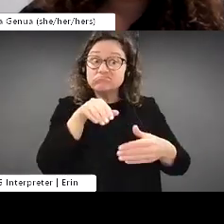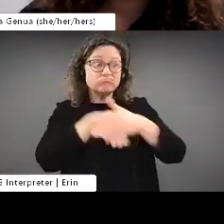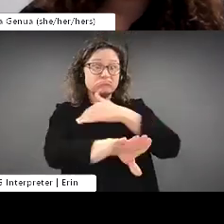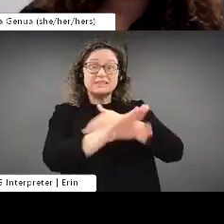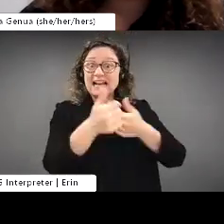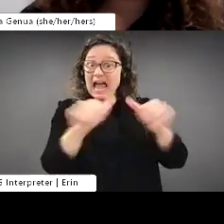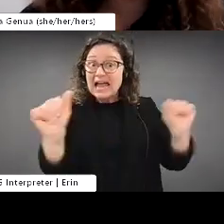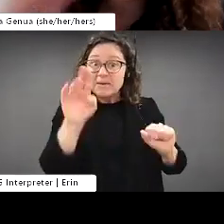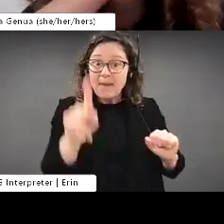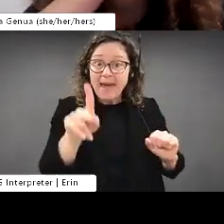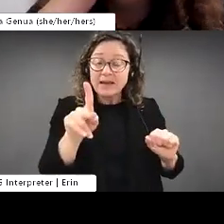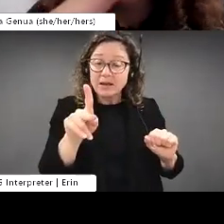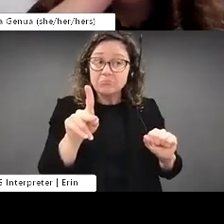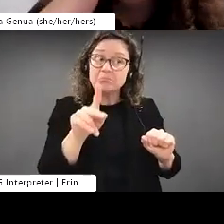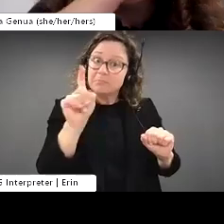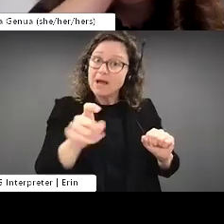True or false?